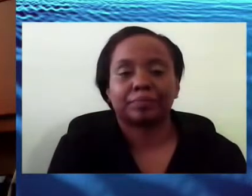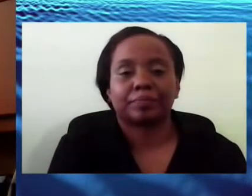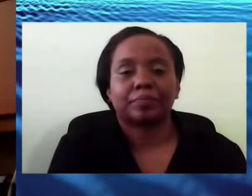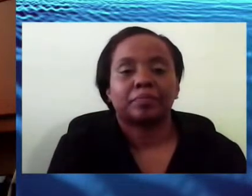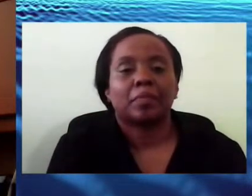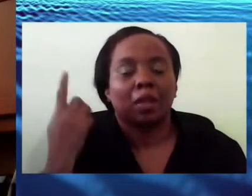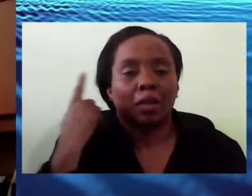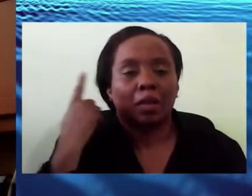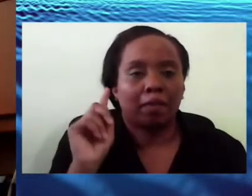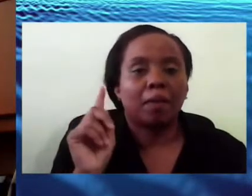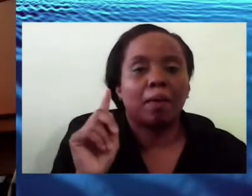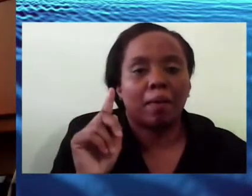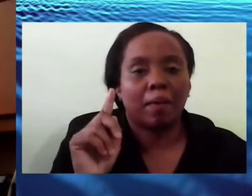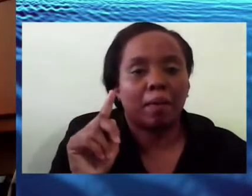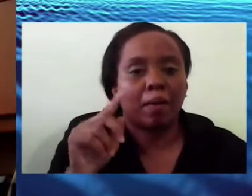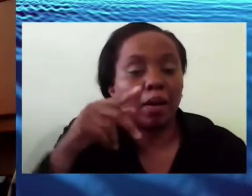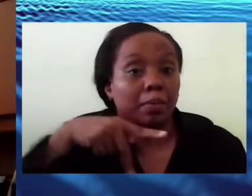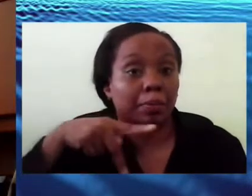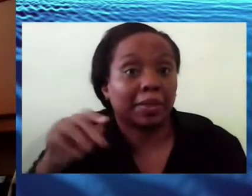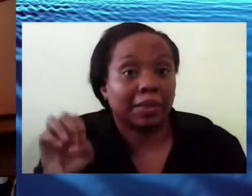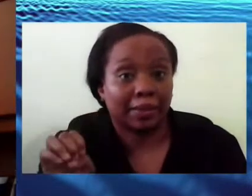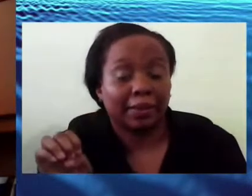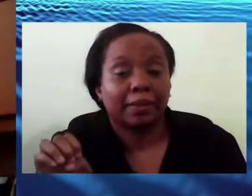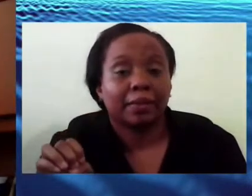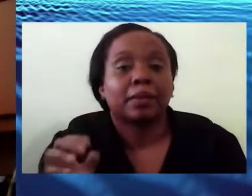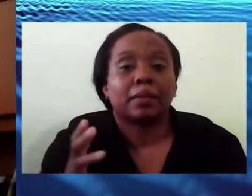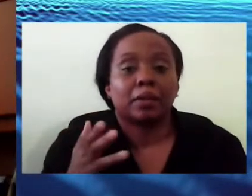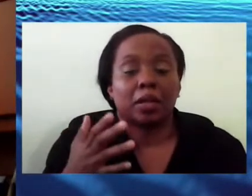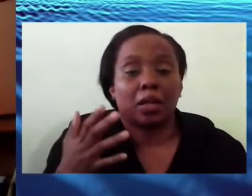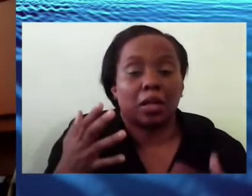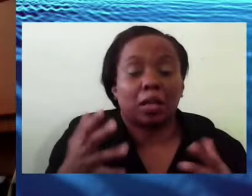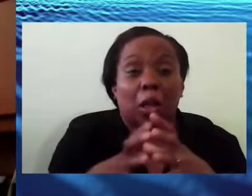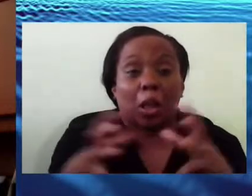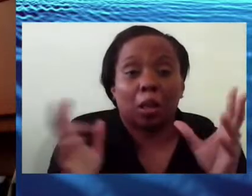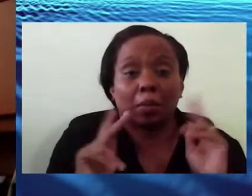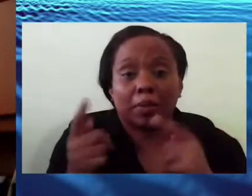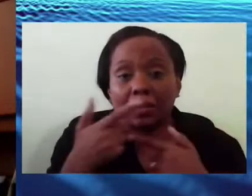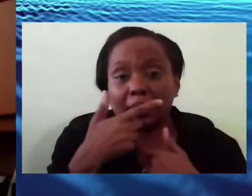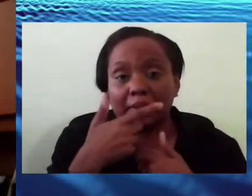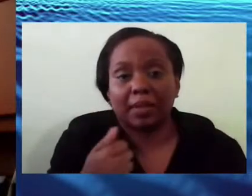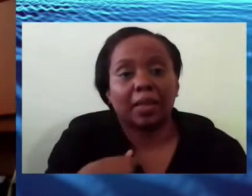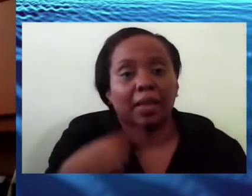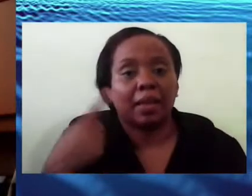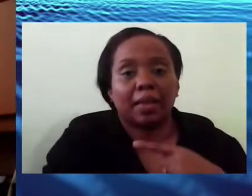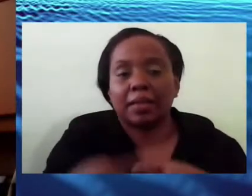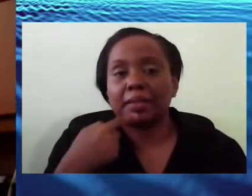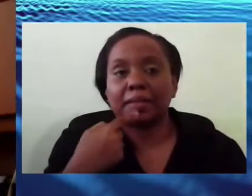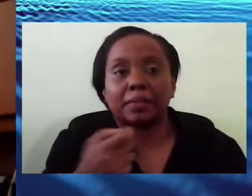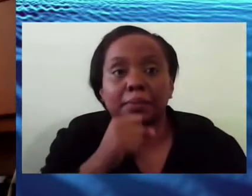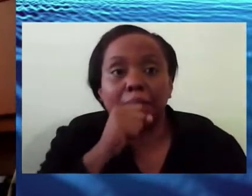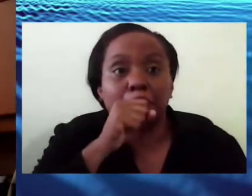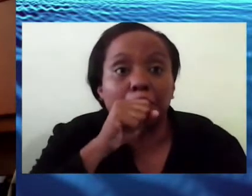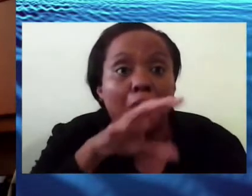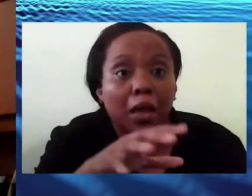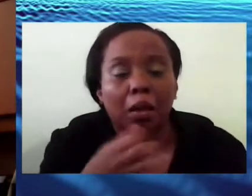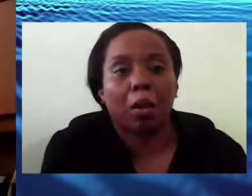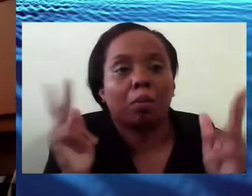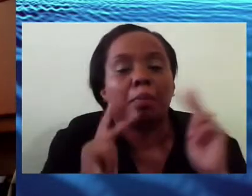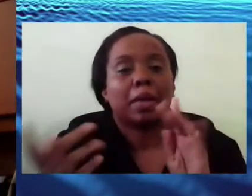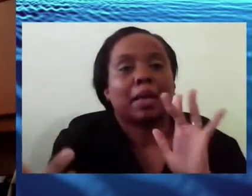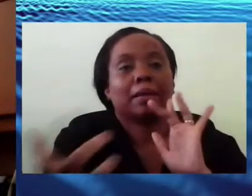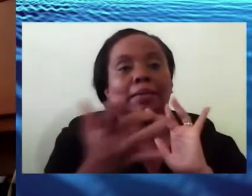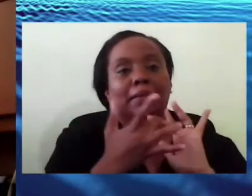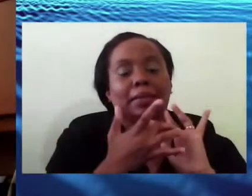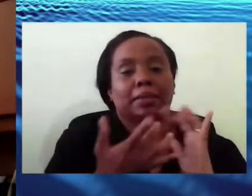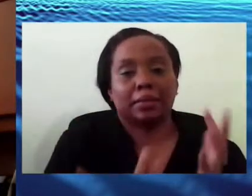Adams International Airport. In fact, it has been quite the opposite. I can't tell you how many people have been contacting us to say, what is the status?